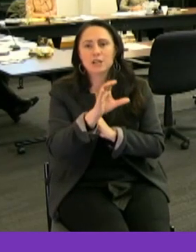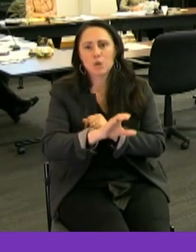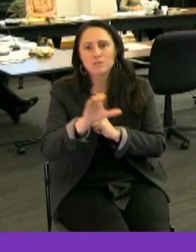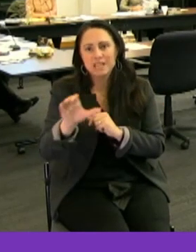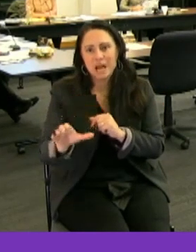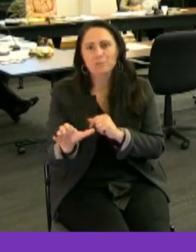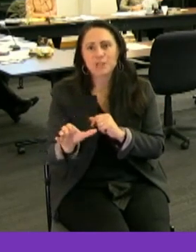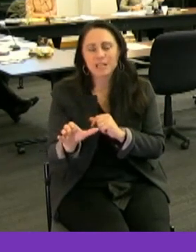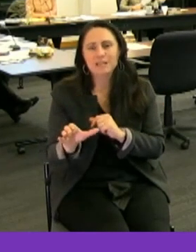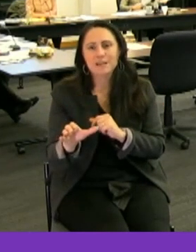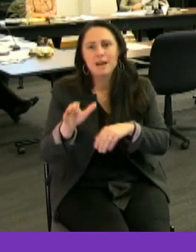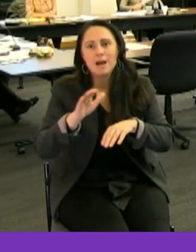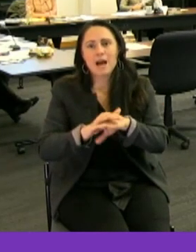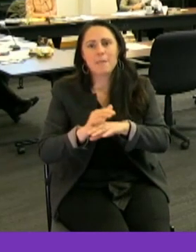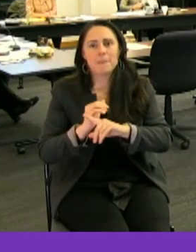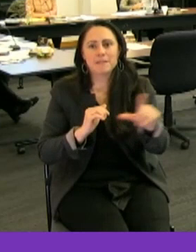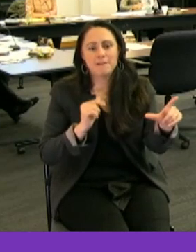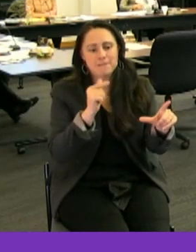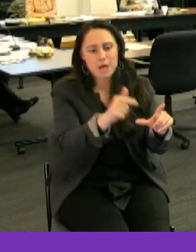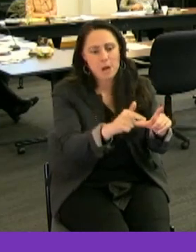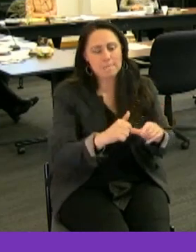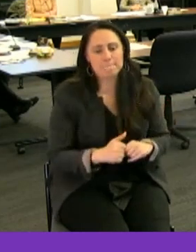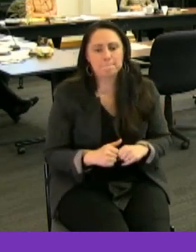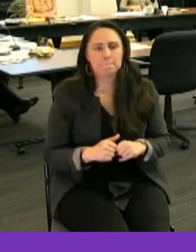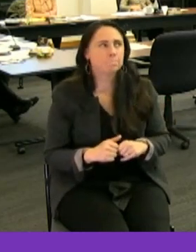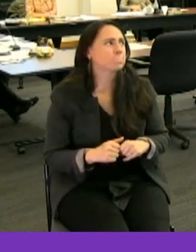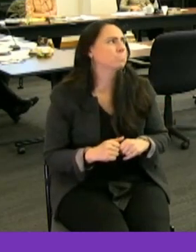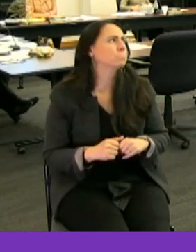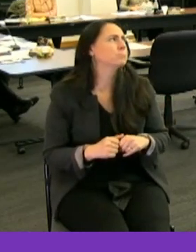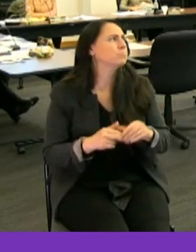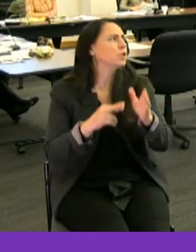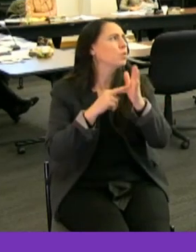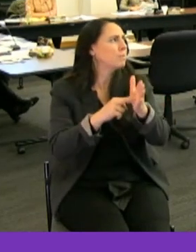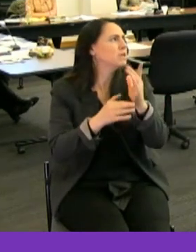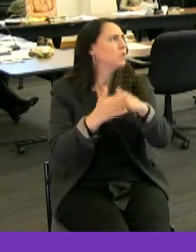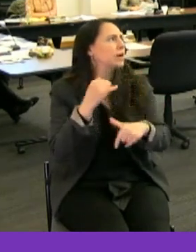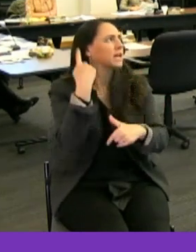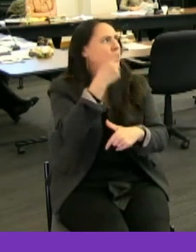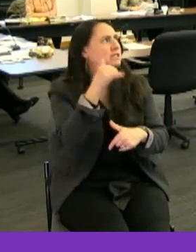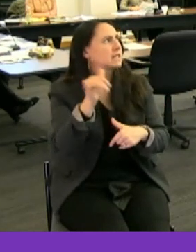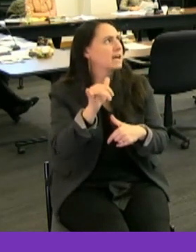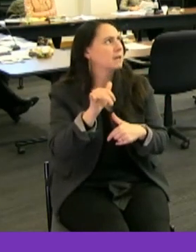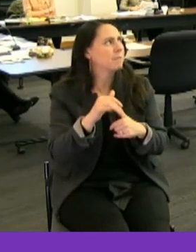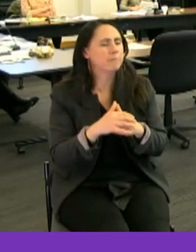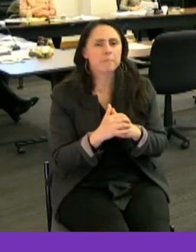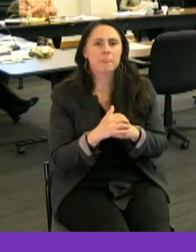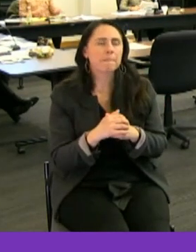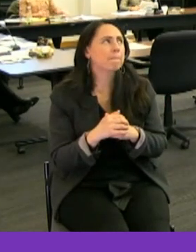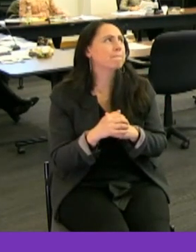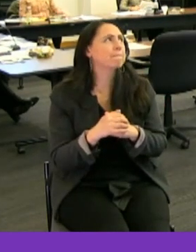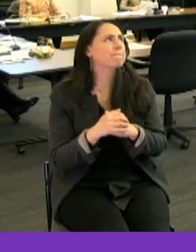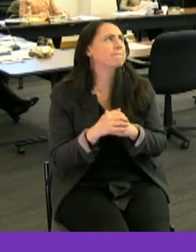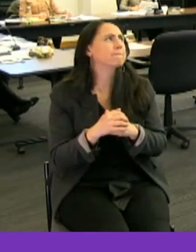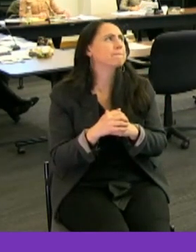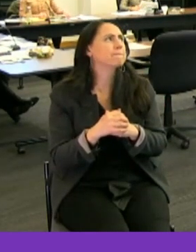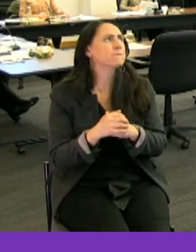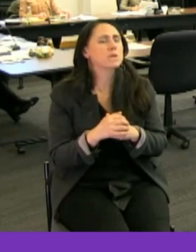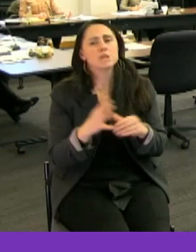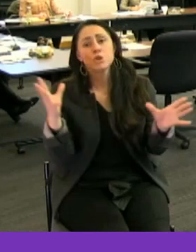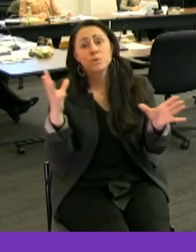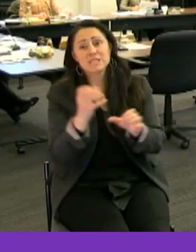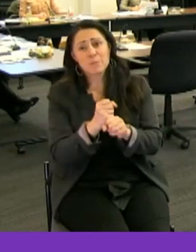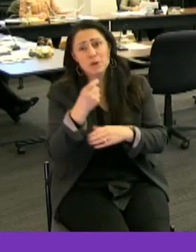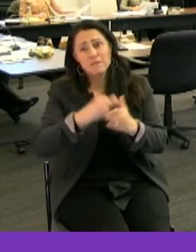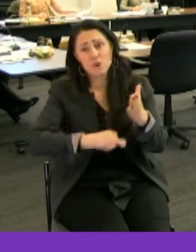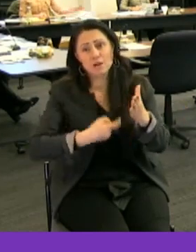captioning on the left there. This is kind of a representation of what that looks like. So summary of